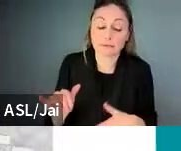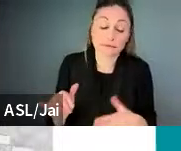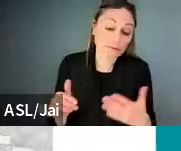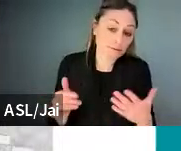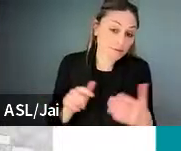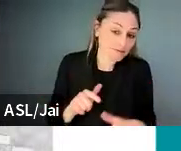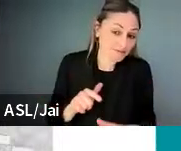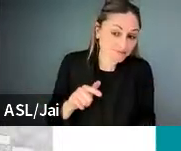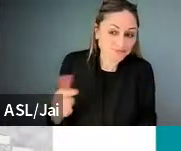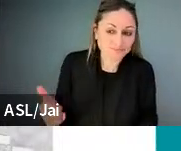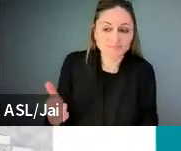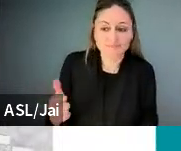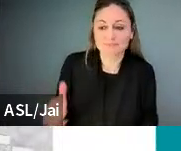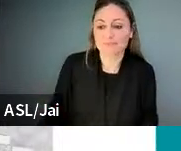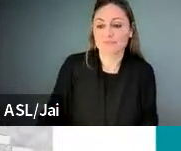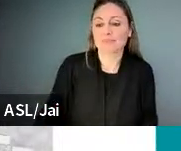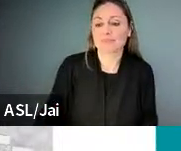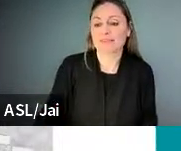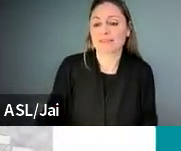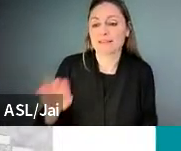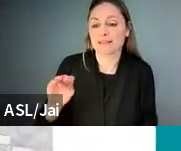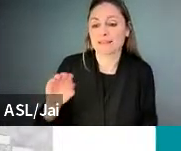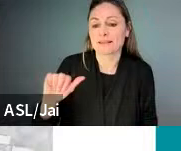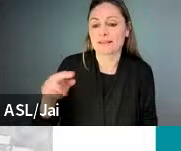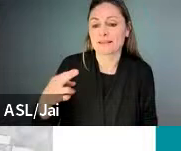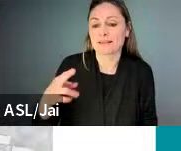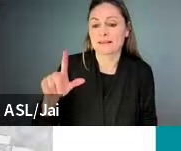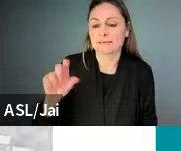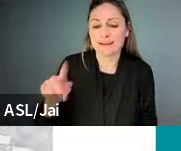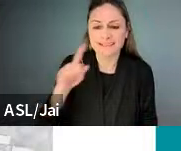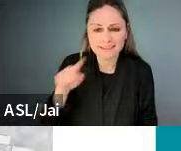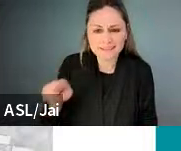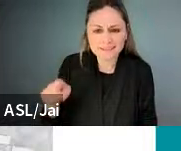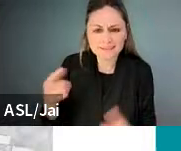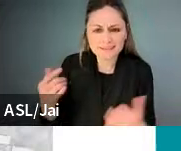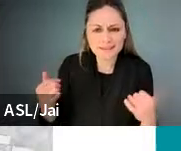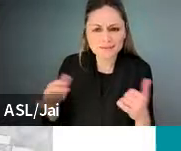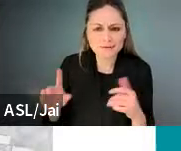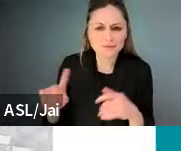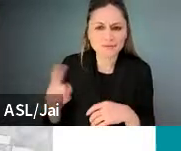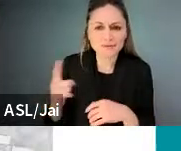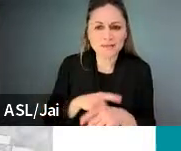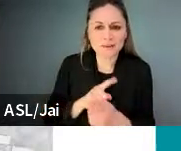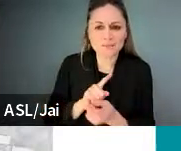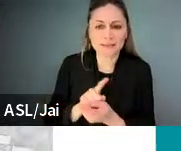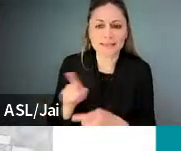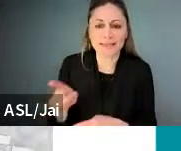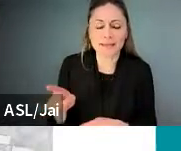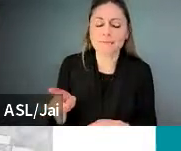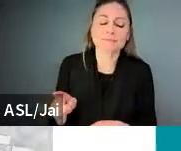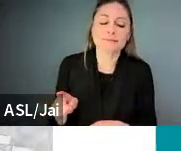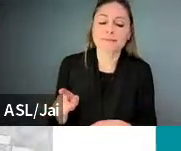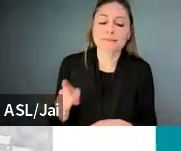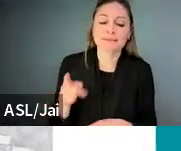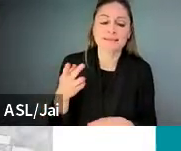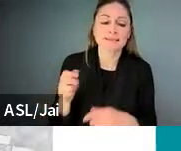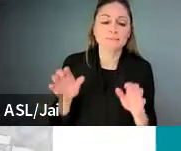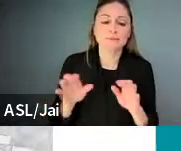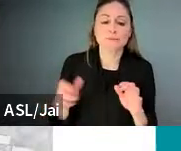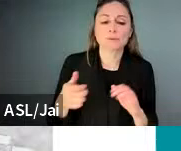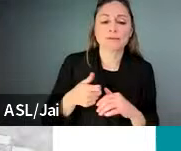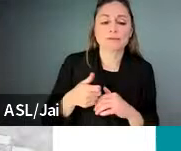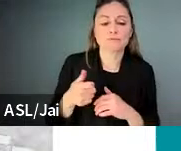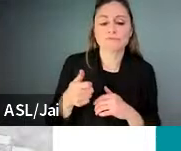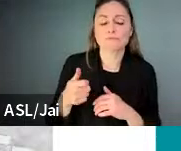pass the mic back to my colleague, Malin, who I think this is your first meeting him. He's been doing transit